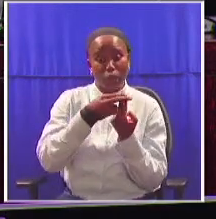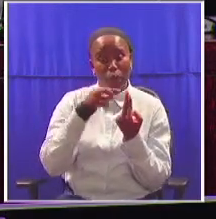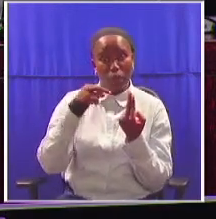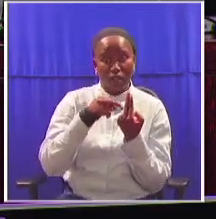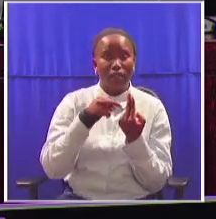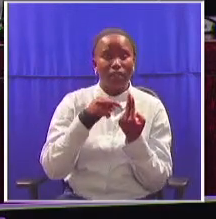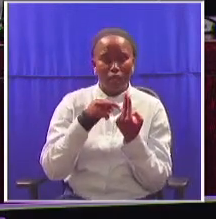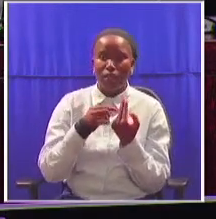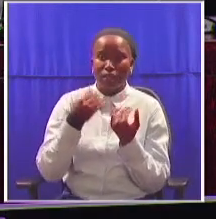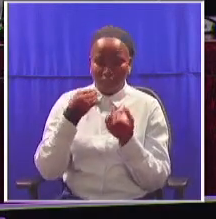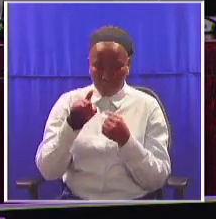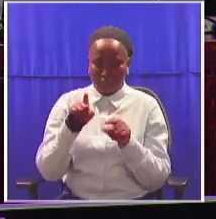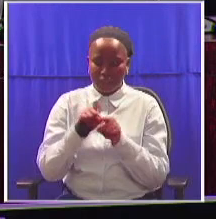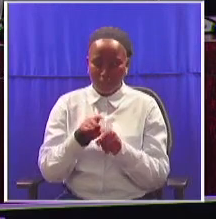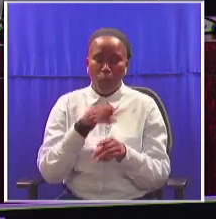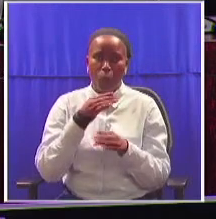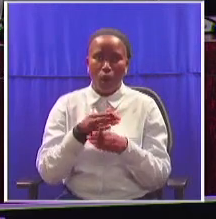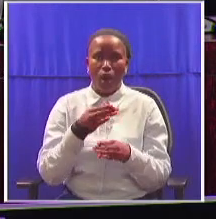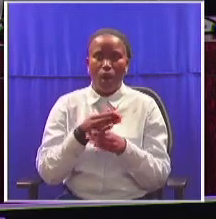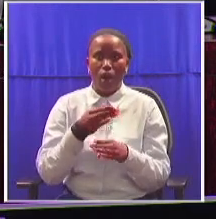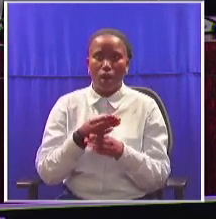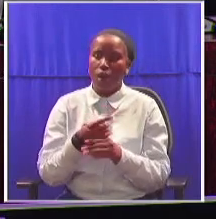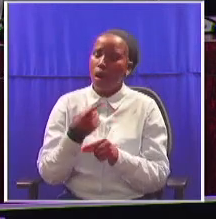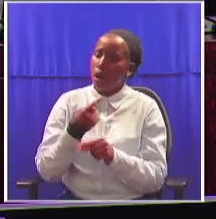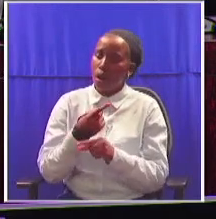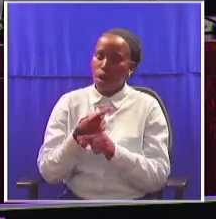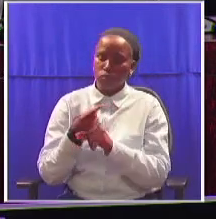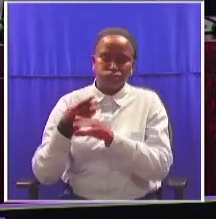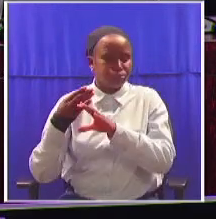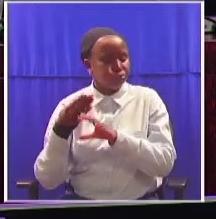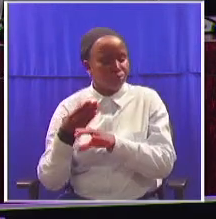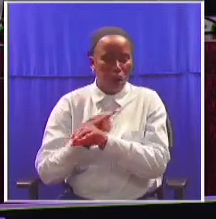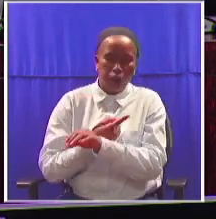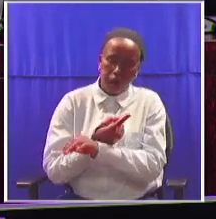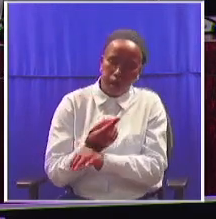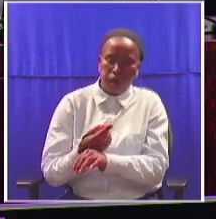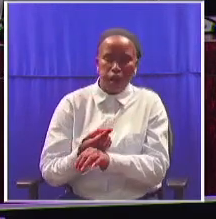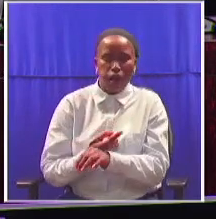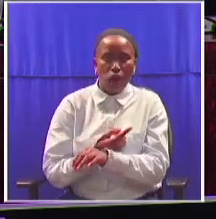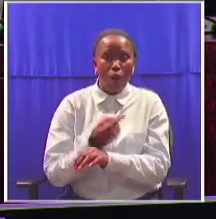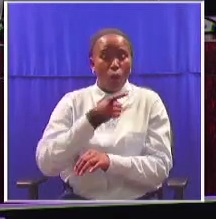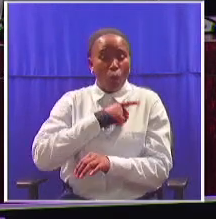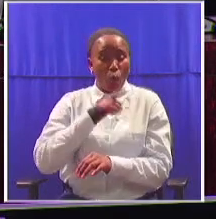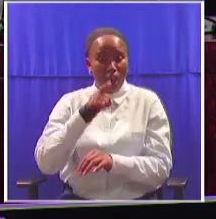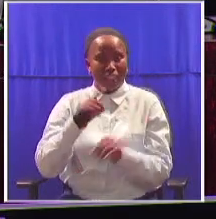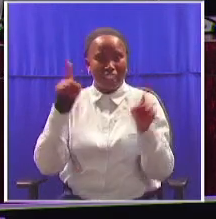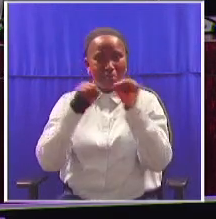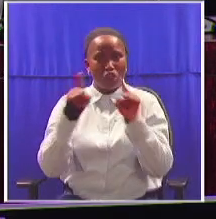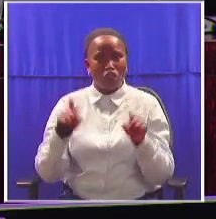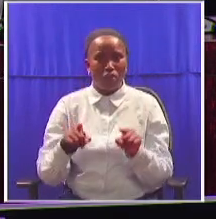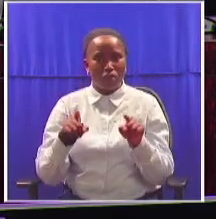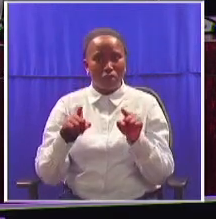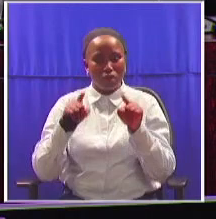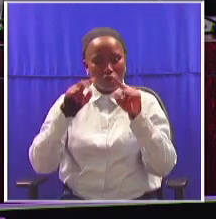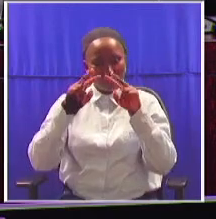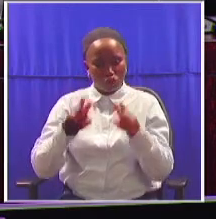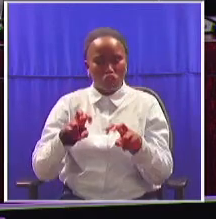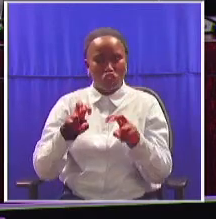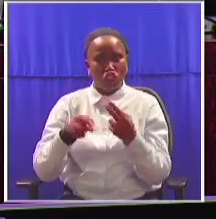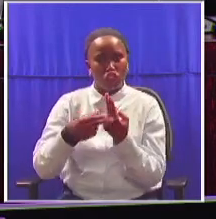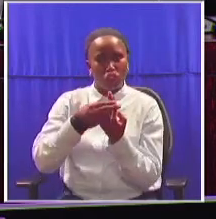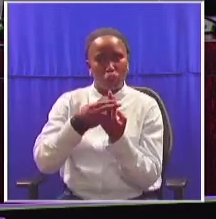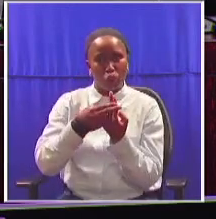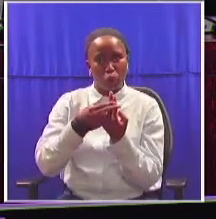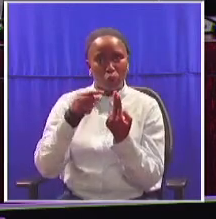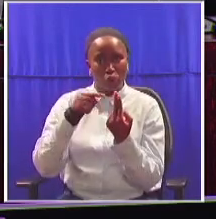working around the clock, as is the special investigation unit. A